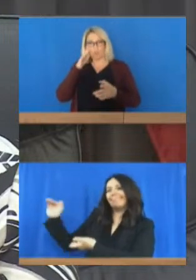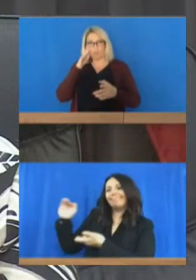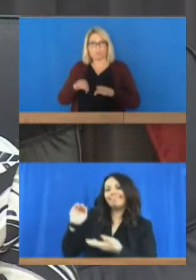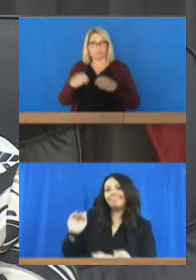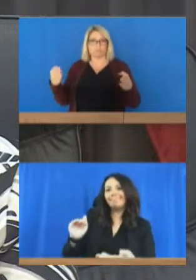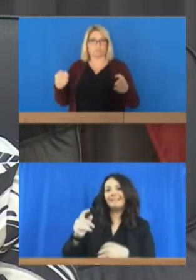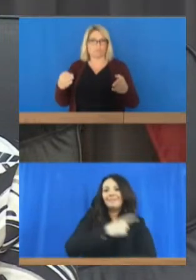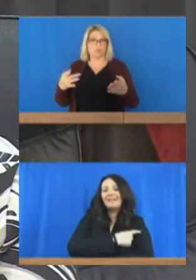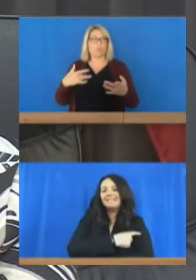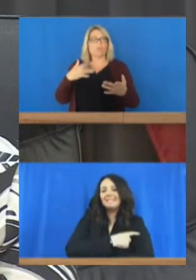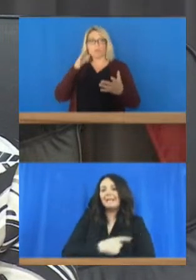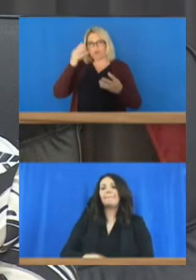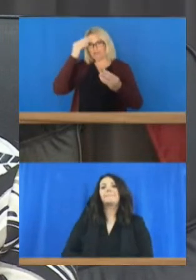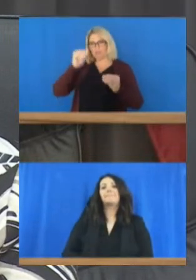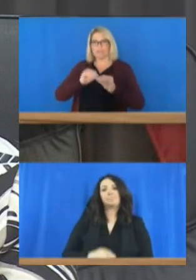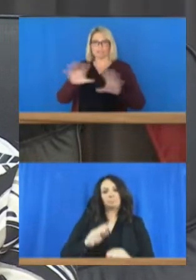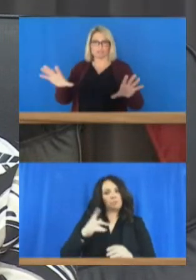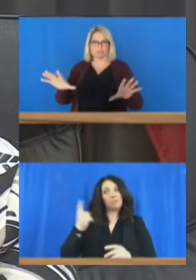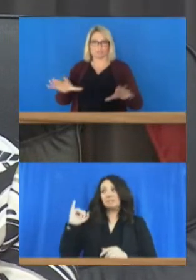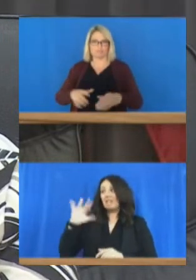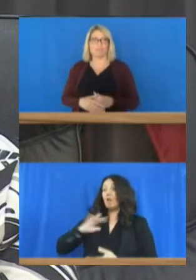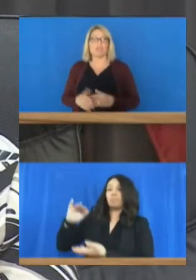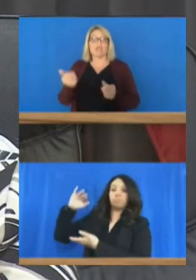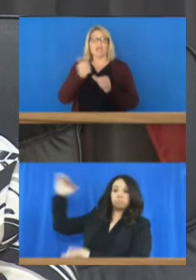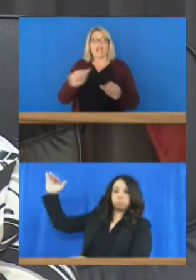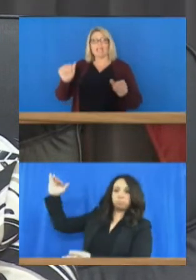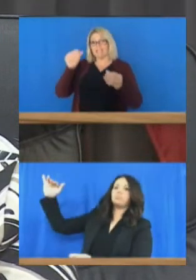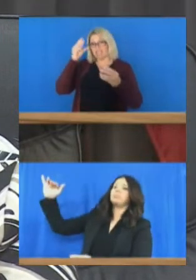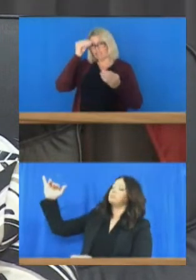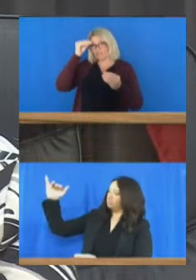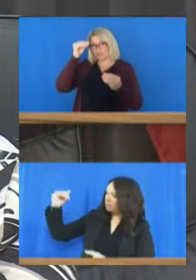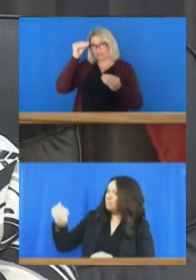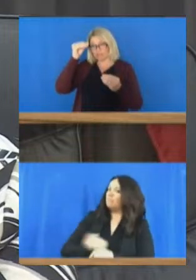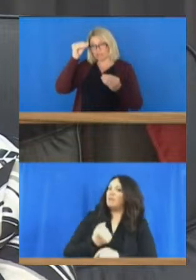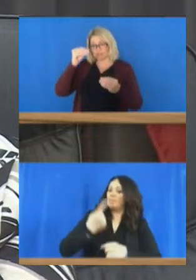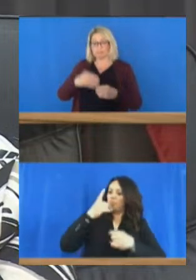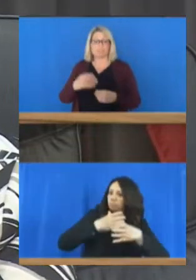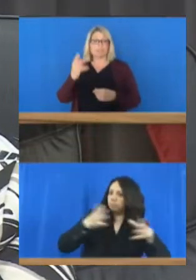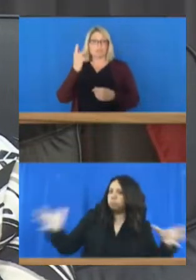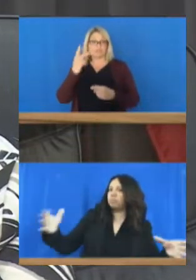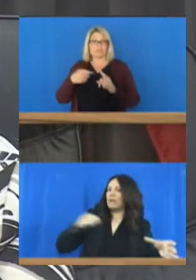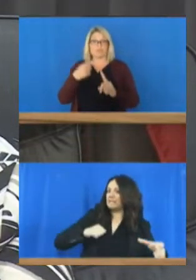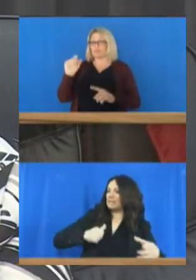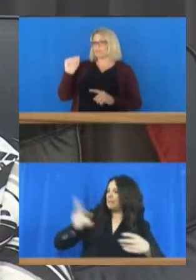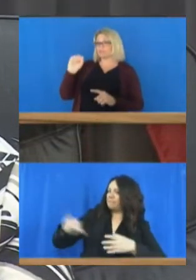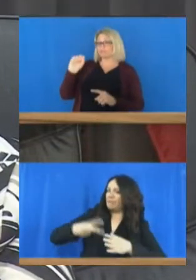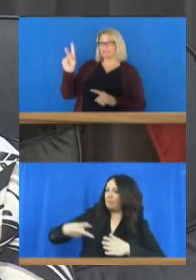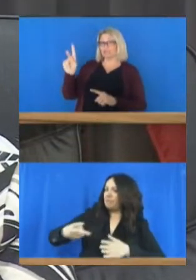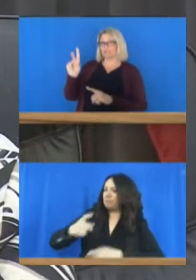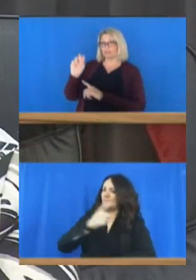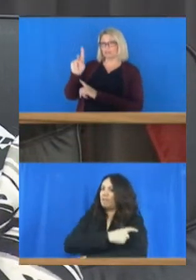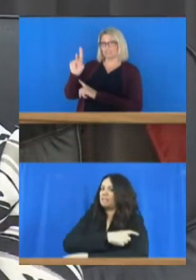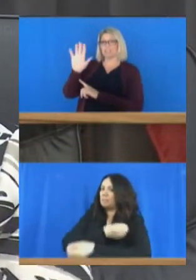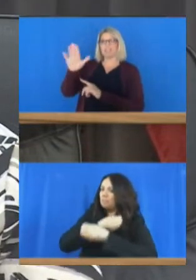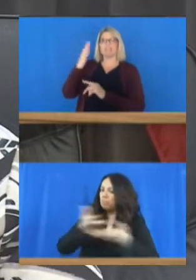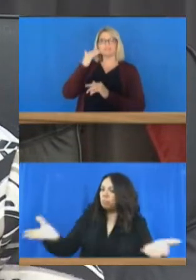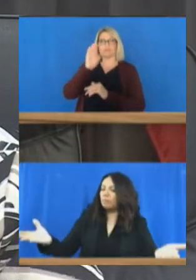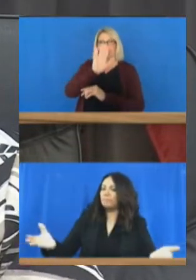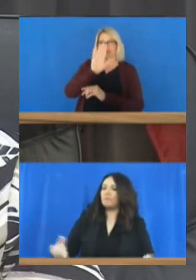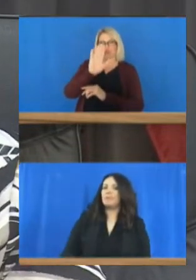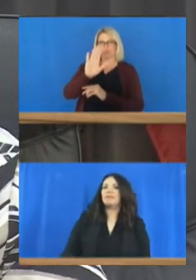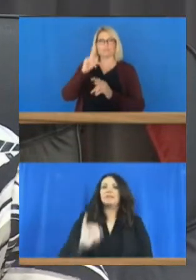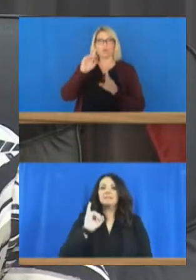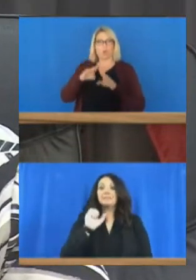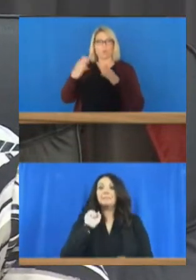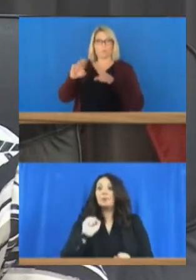as providing those types of recommendations to Cabinet. So if and when we're ready to move in that direction with respect to providing that